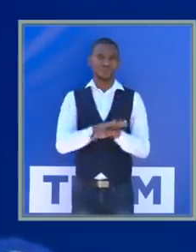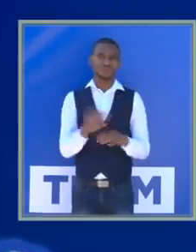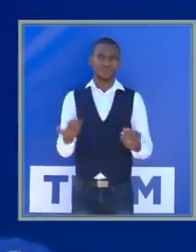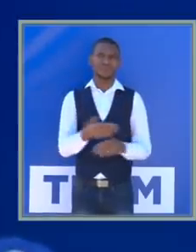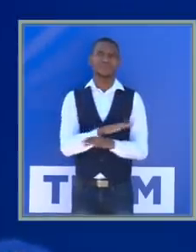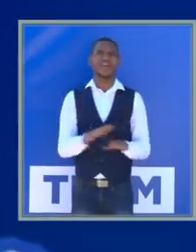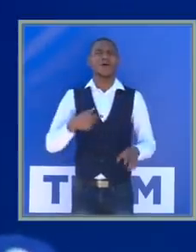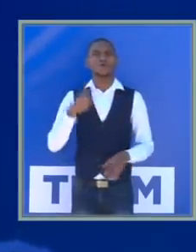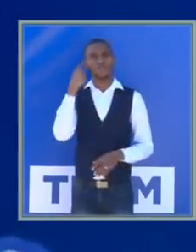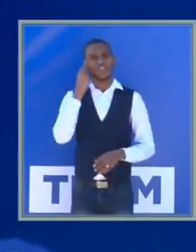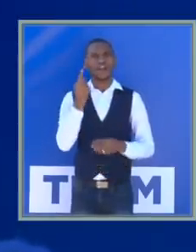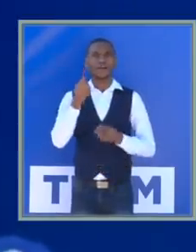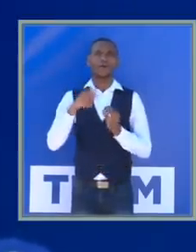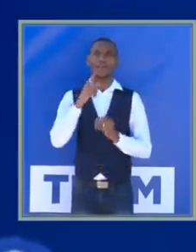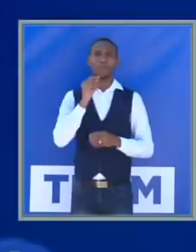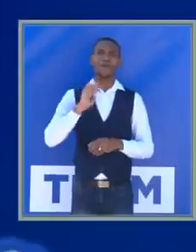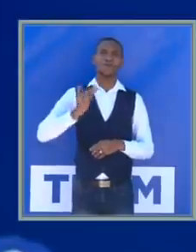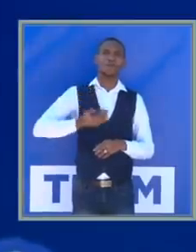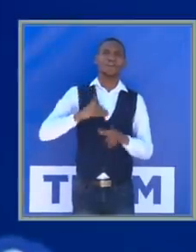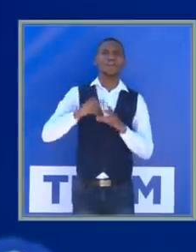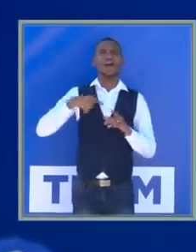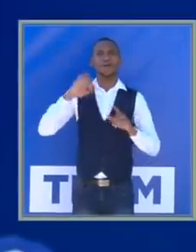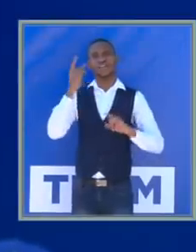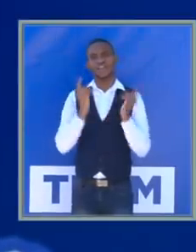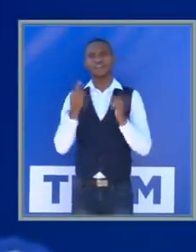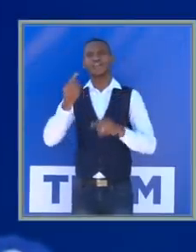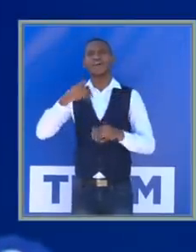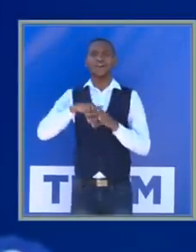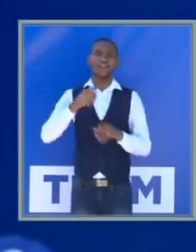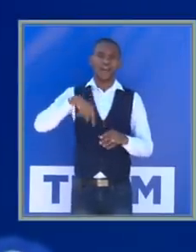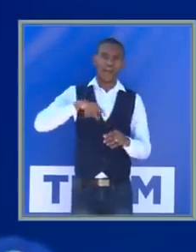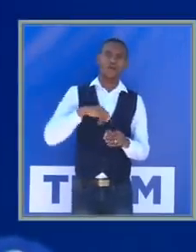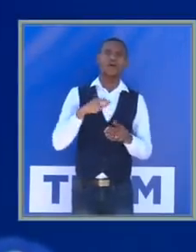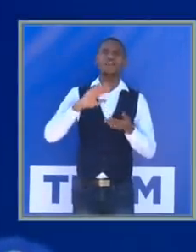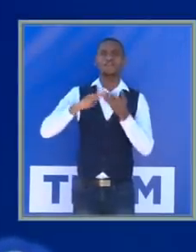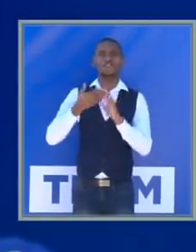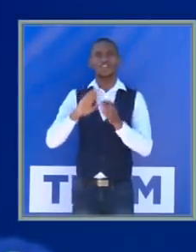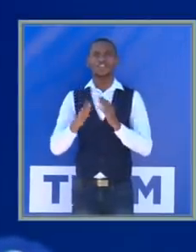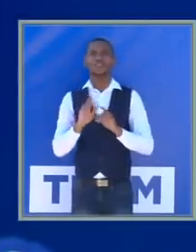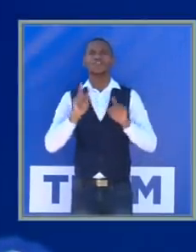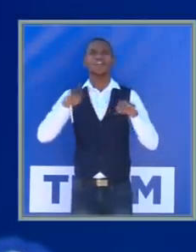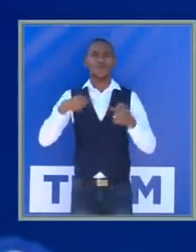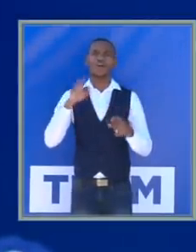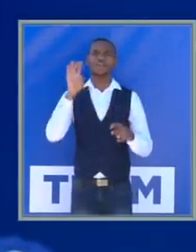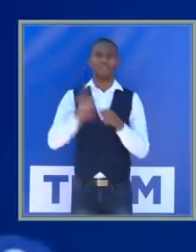I want you to think about the men and women in our towns and our villages that simply cannot find a